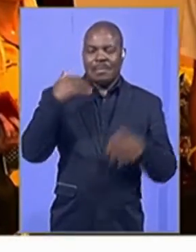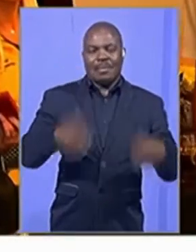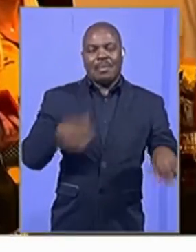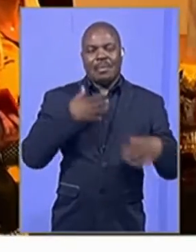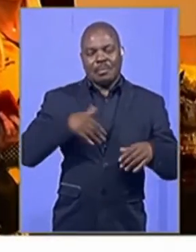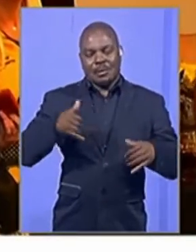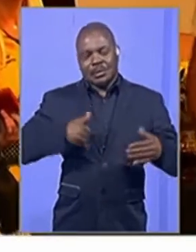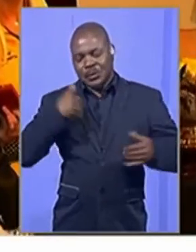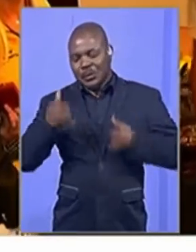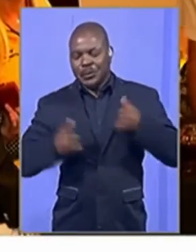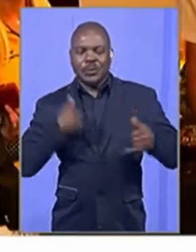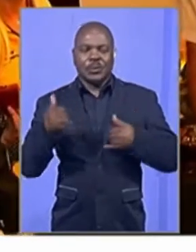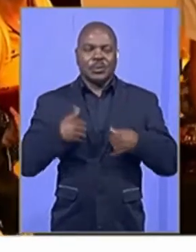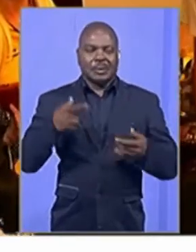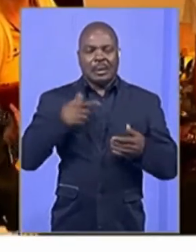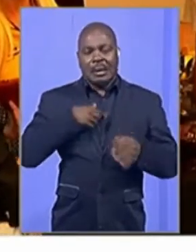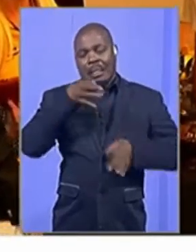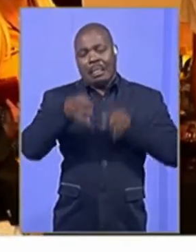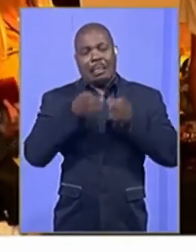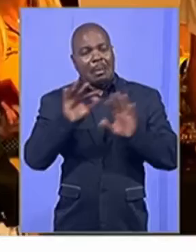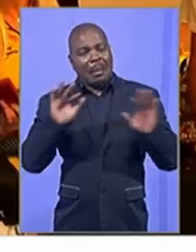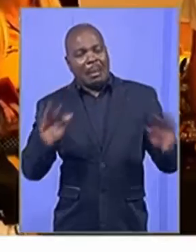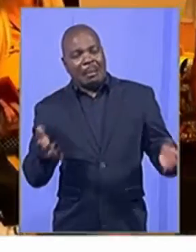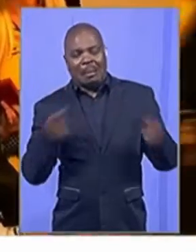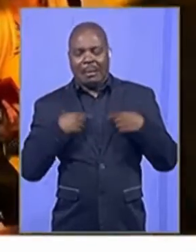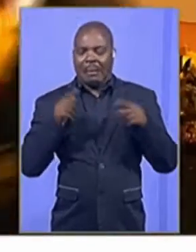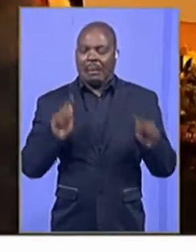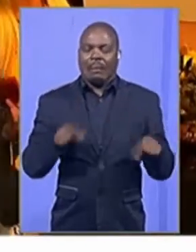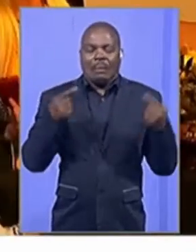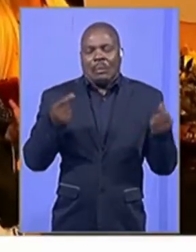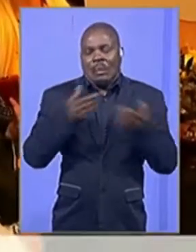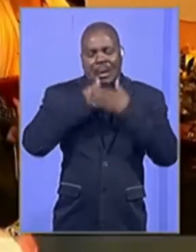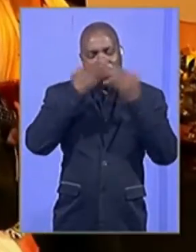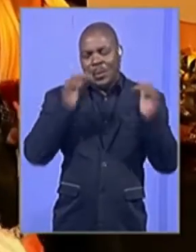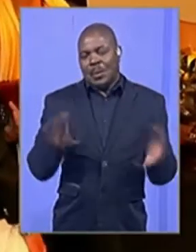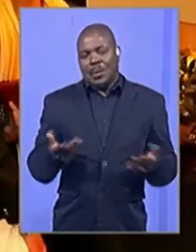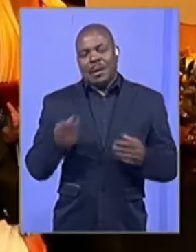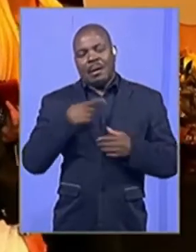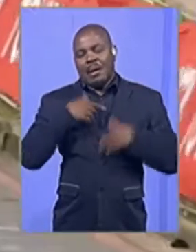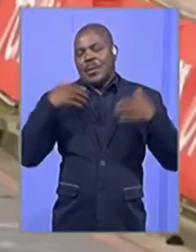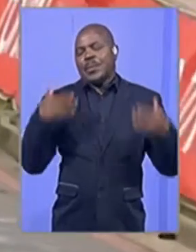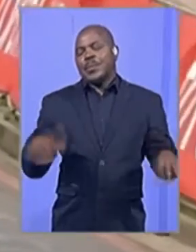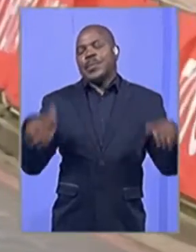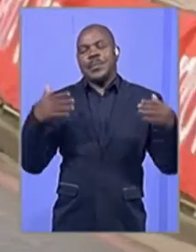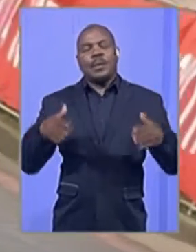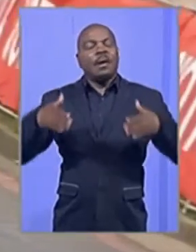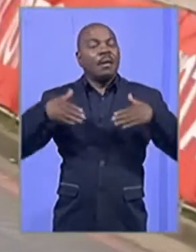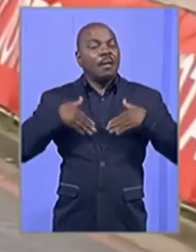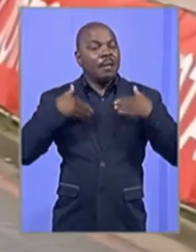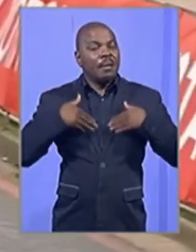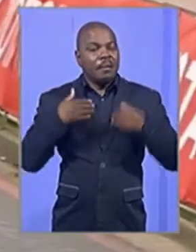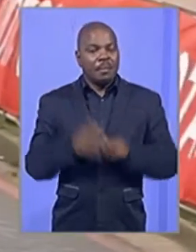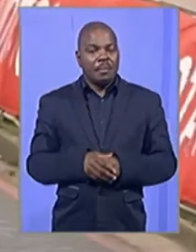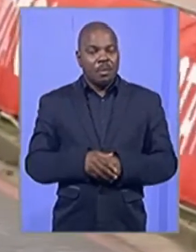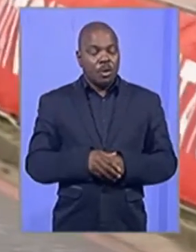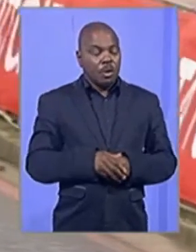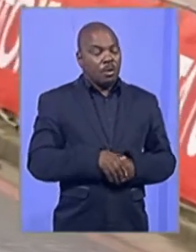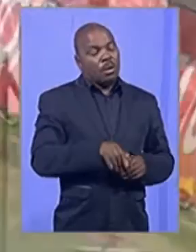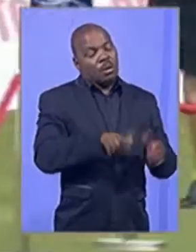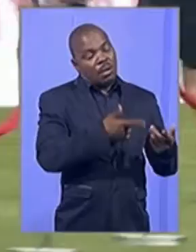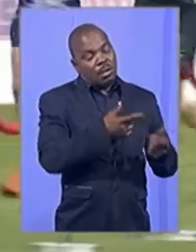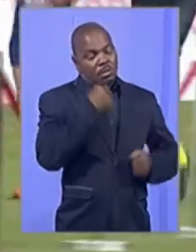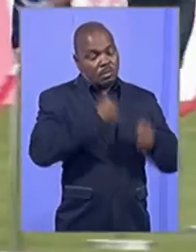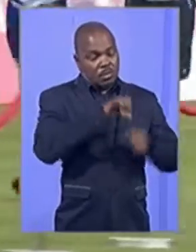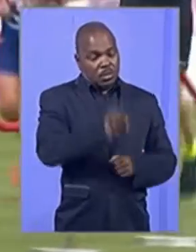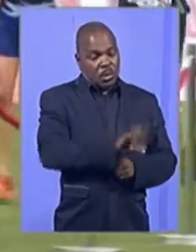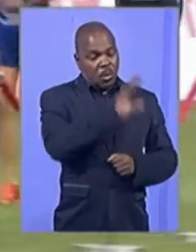and joy. So I don't know how can I explain it. I'm very, very happy. Sehlopha sa dimathi tsa lehae se phatlaleditse hore